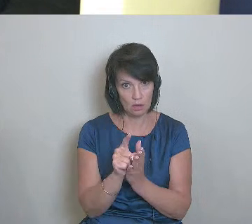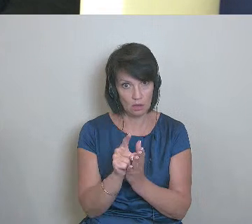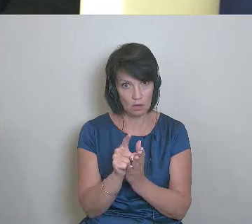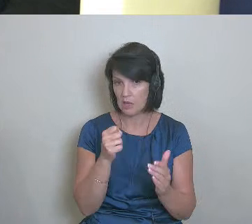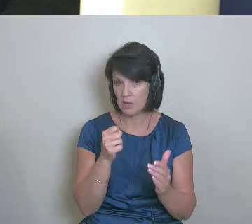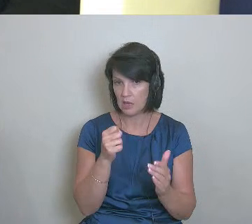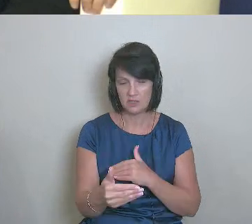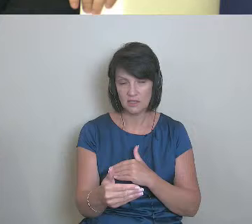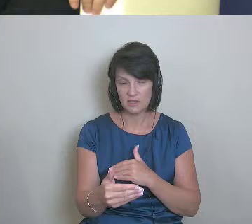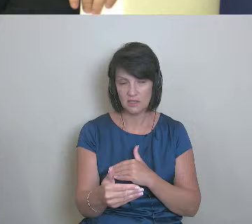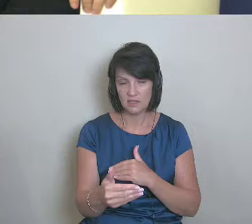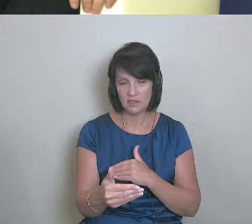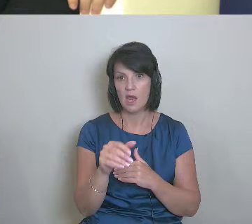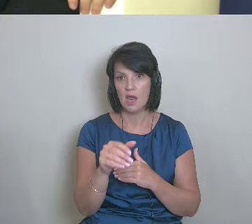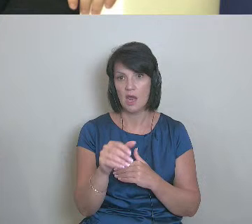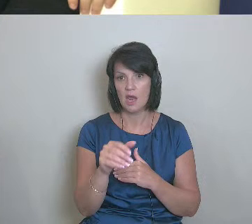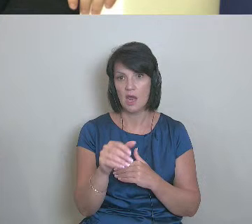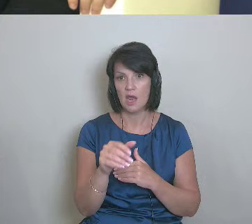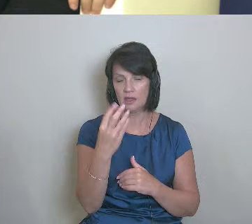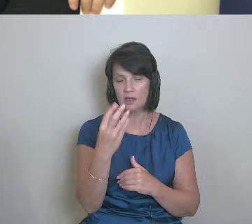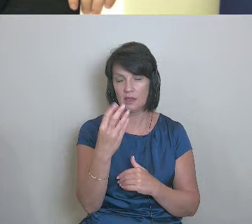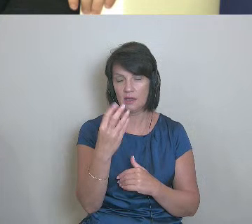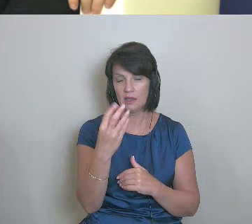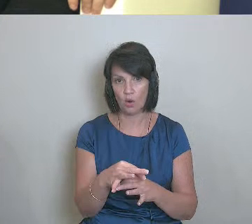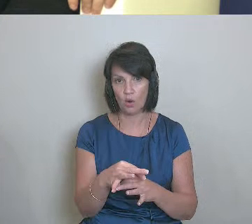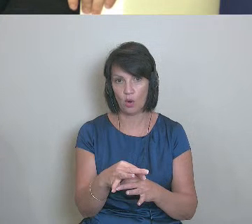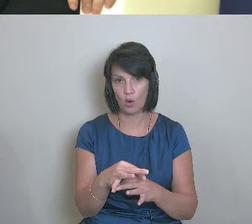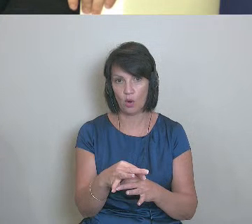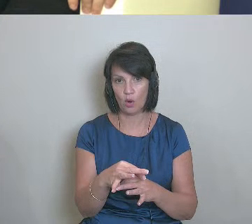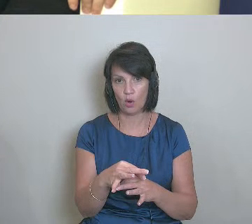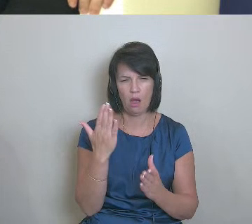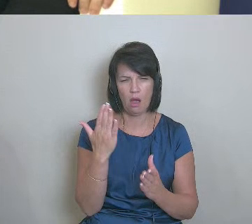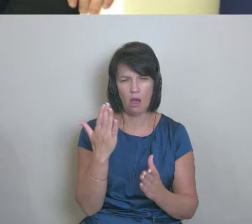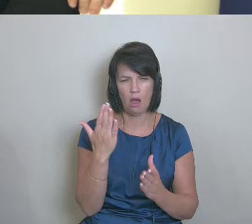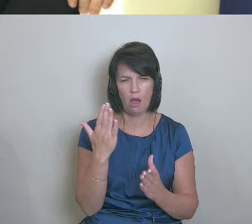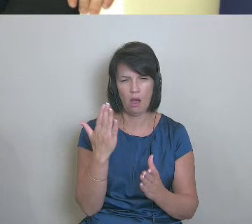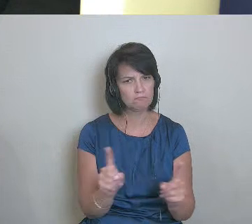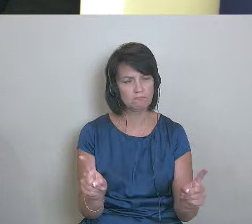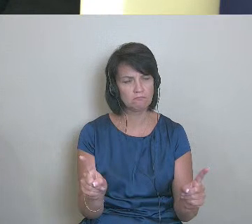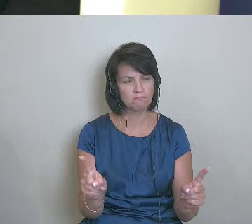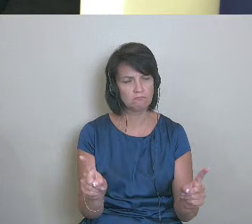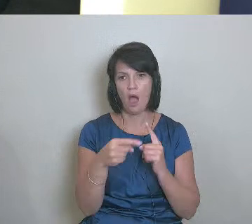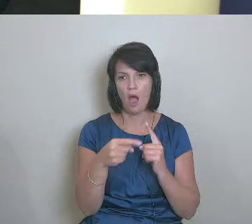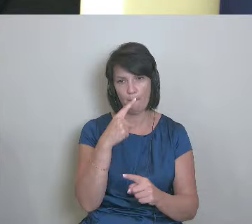to inform the TEC about the results of nomination. But